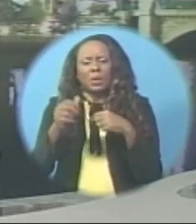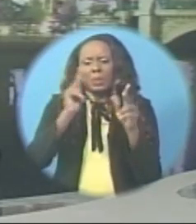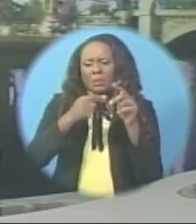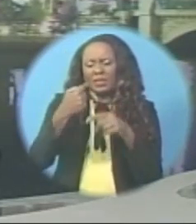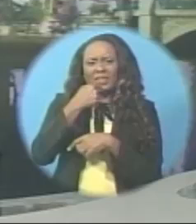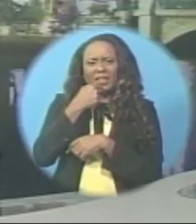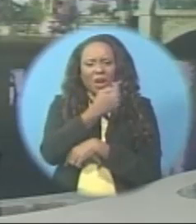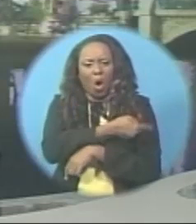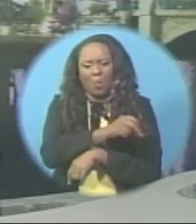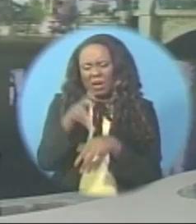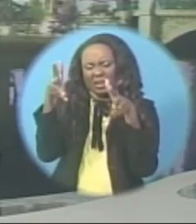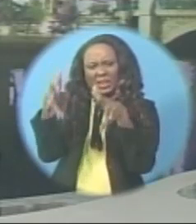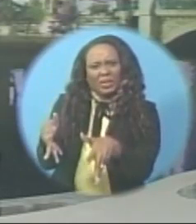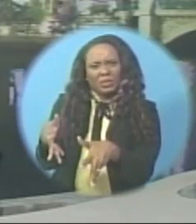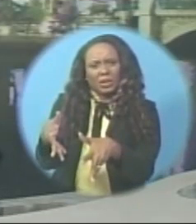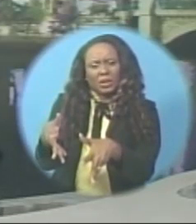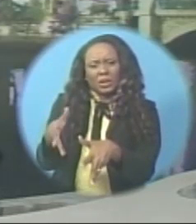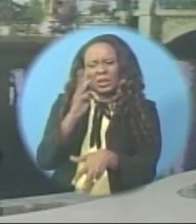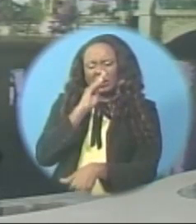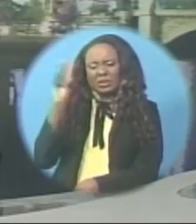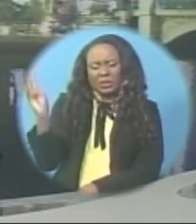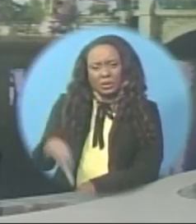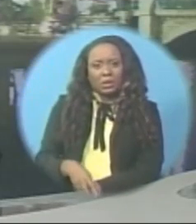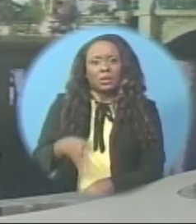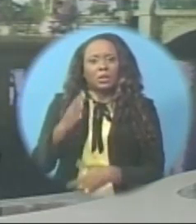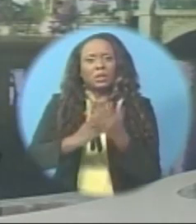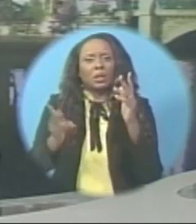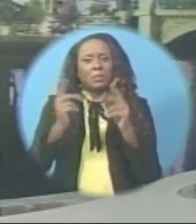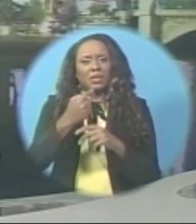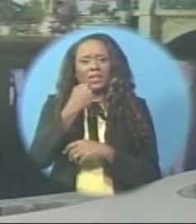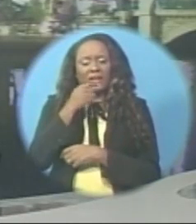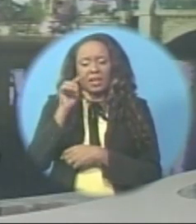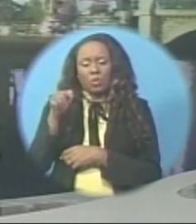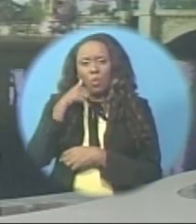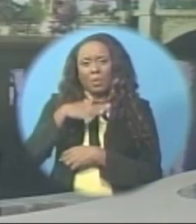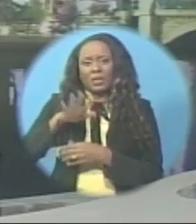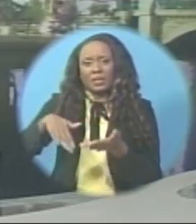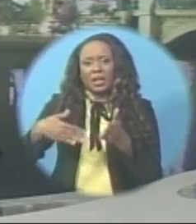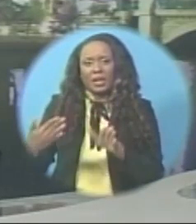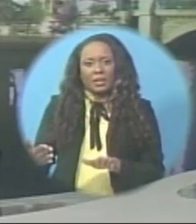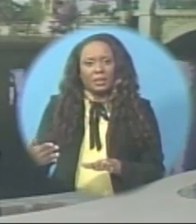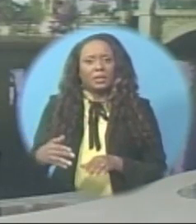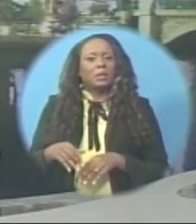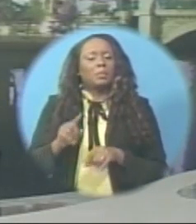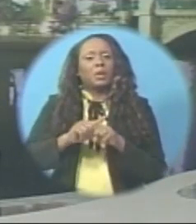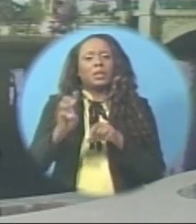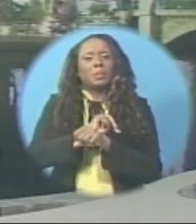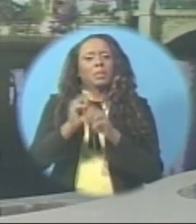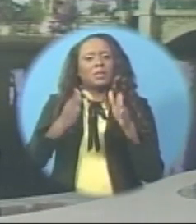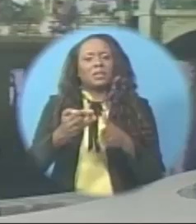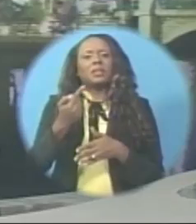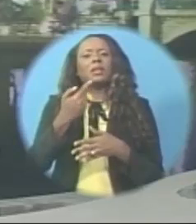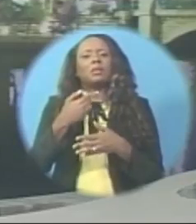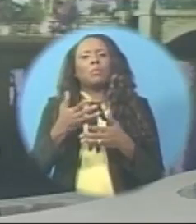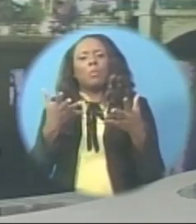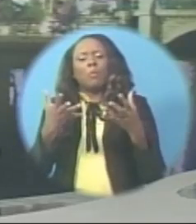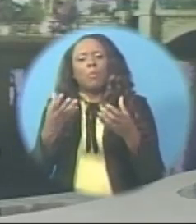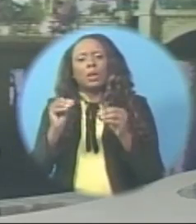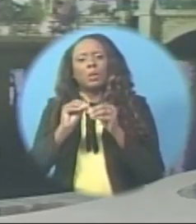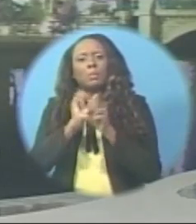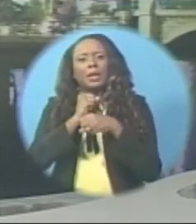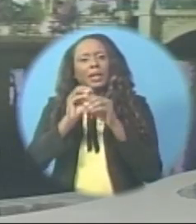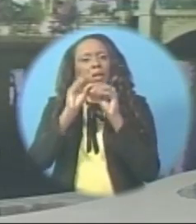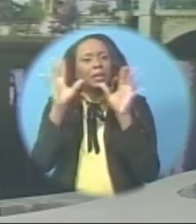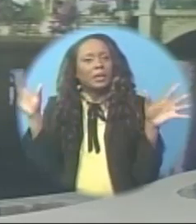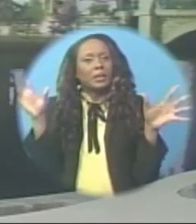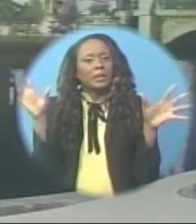left unattended and ignored. Some even reported that she had died. Minister Boyce shed some light on the matter.